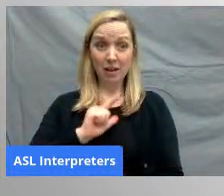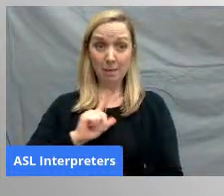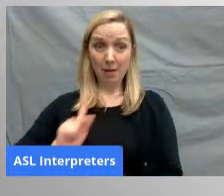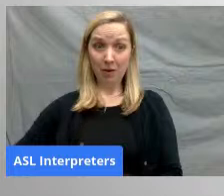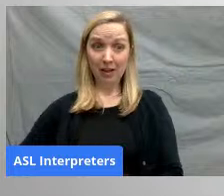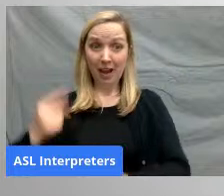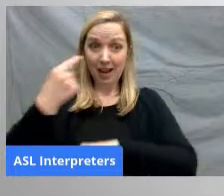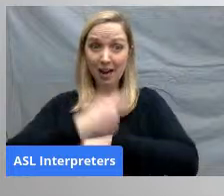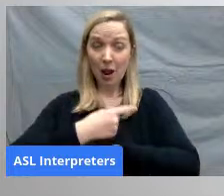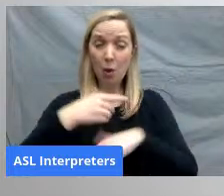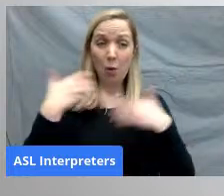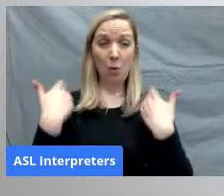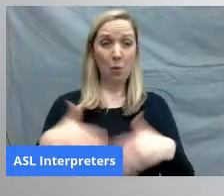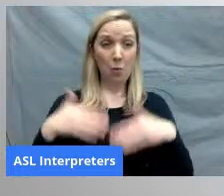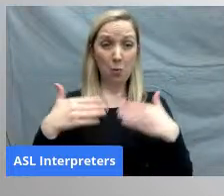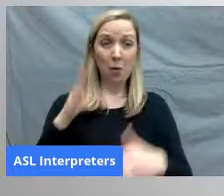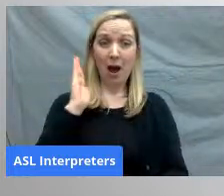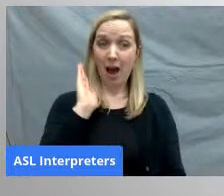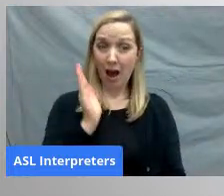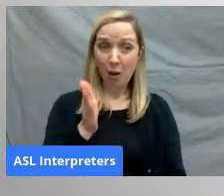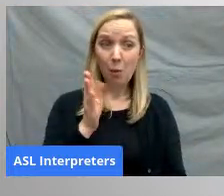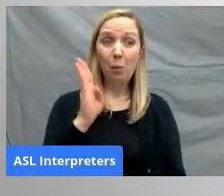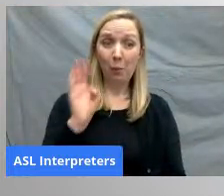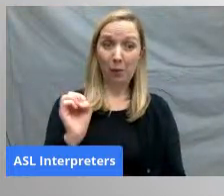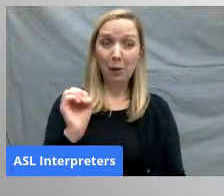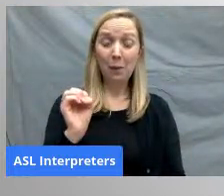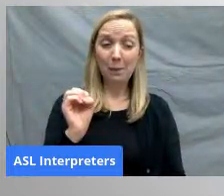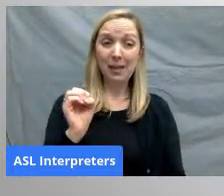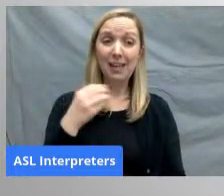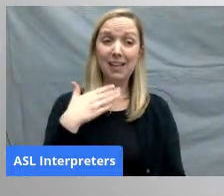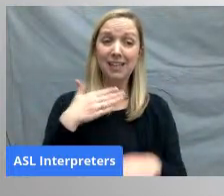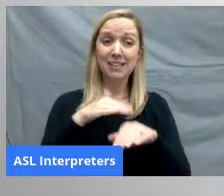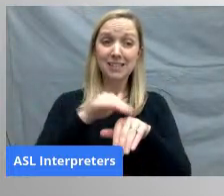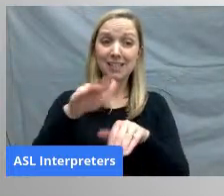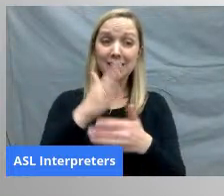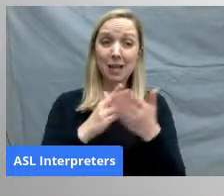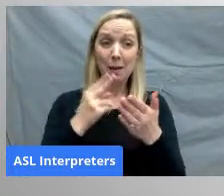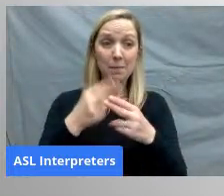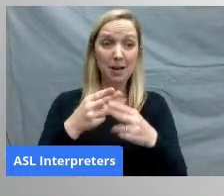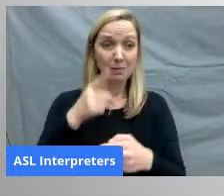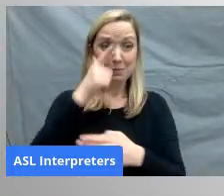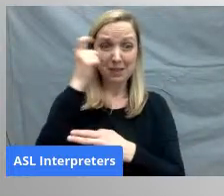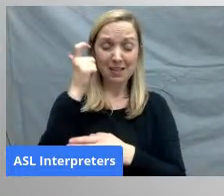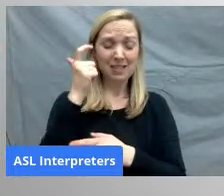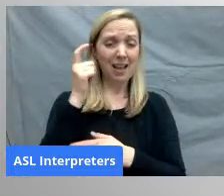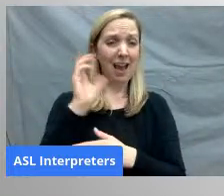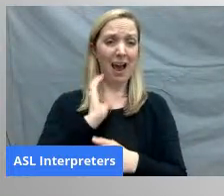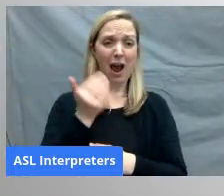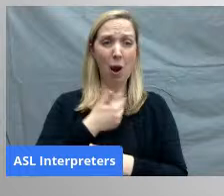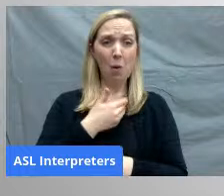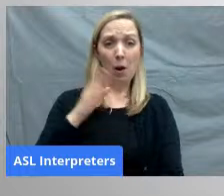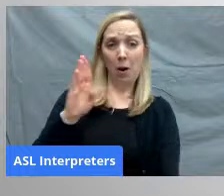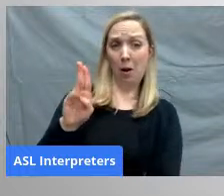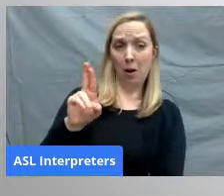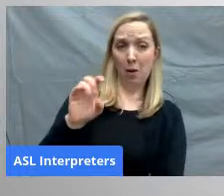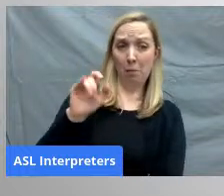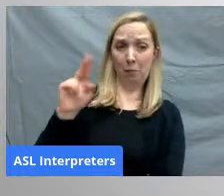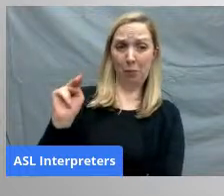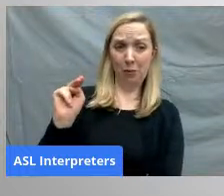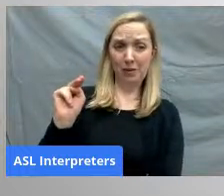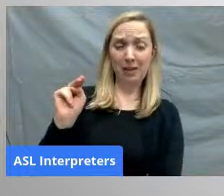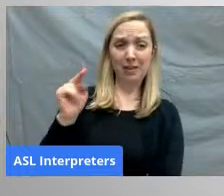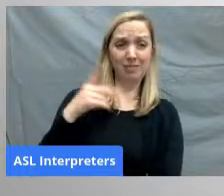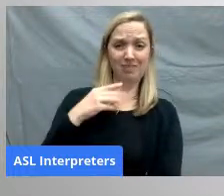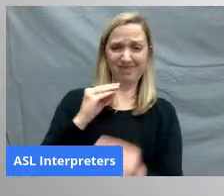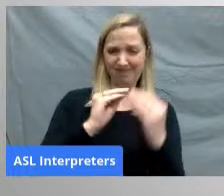of the great support we had at the Brooklyn Cemetery Restoration Project. You wouldn't believe the generosity of this